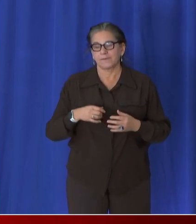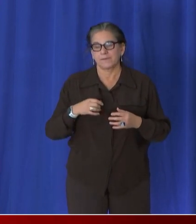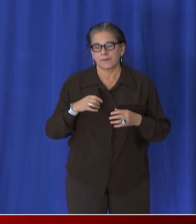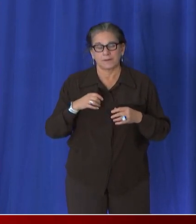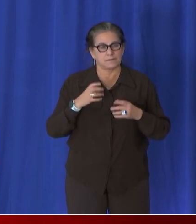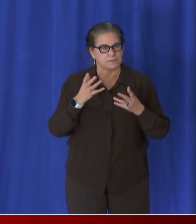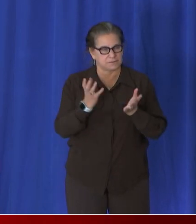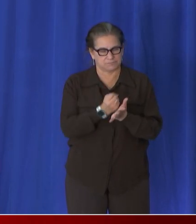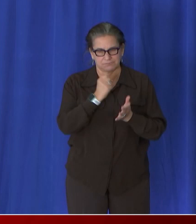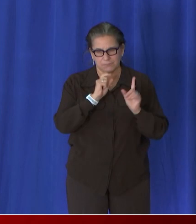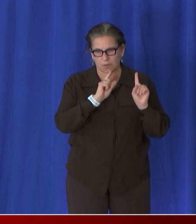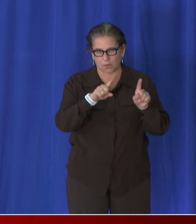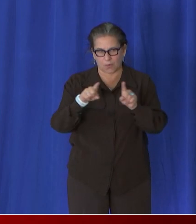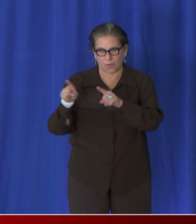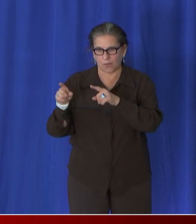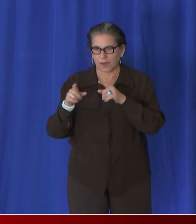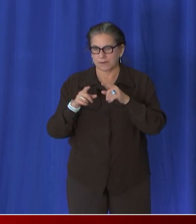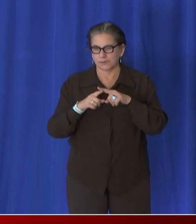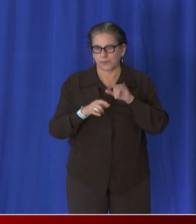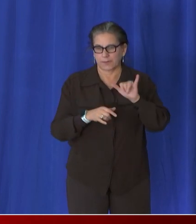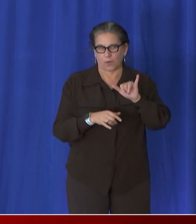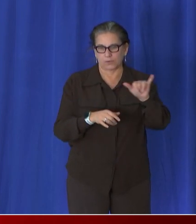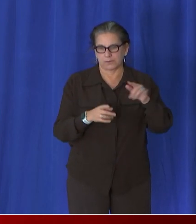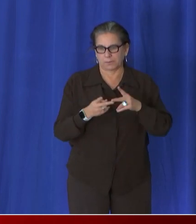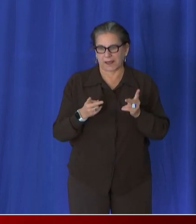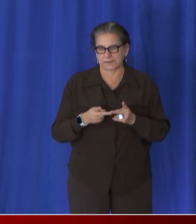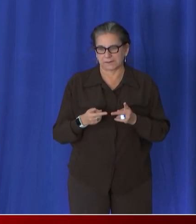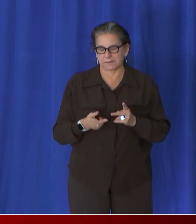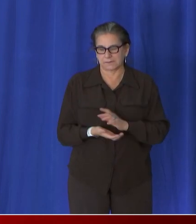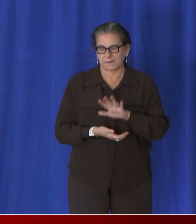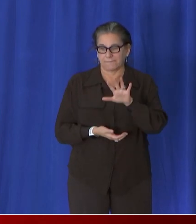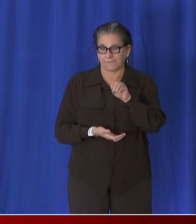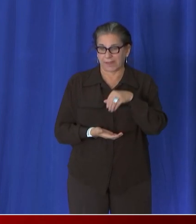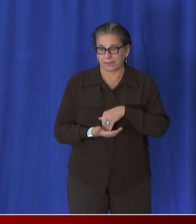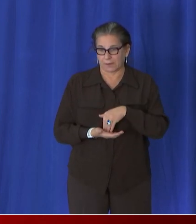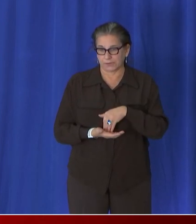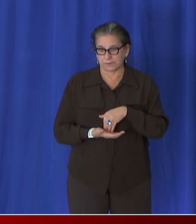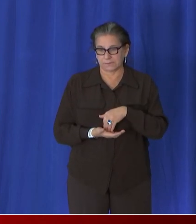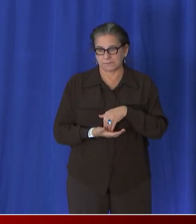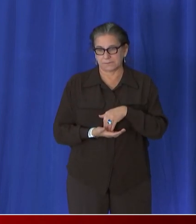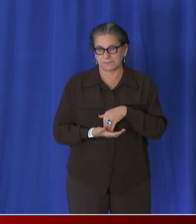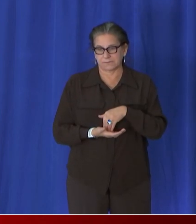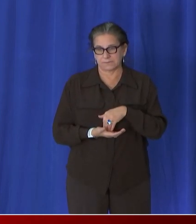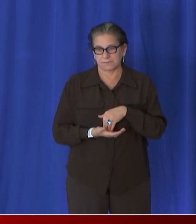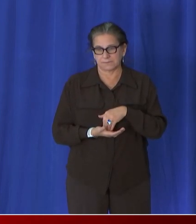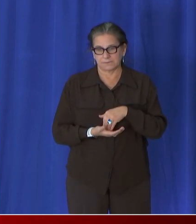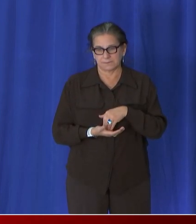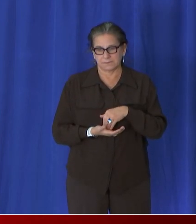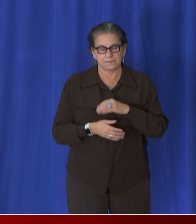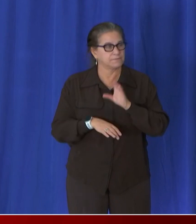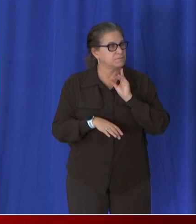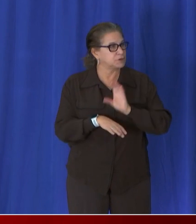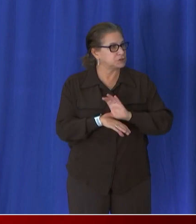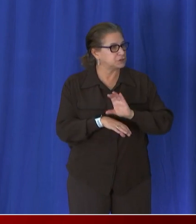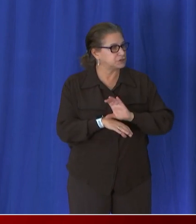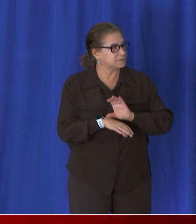those tests for our high-risk congregate settings.